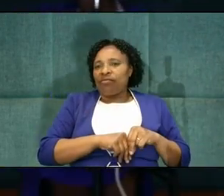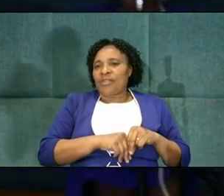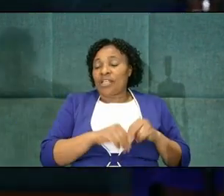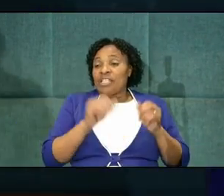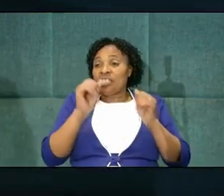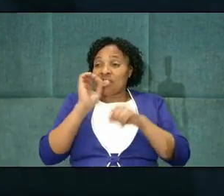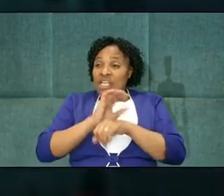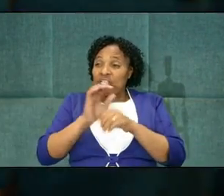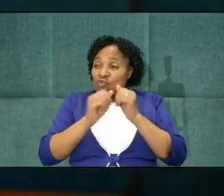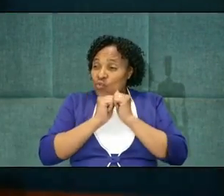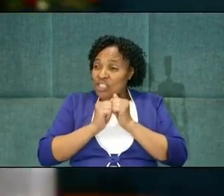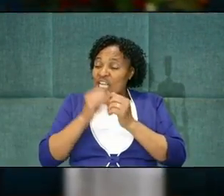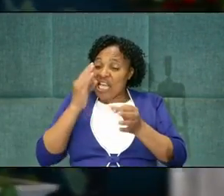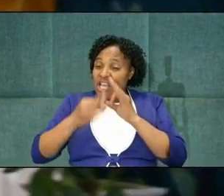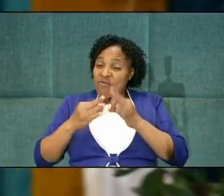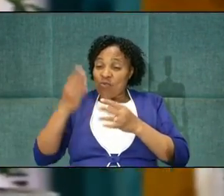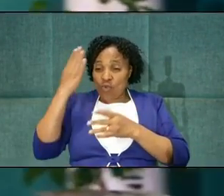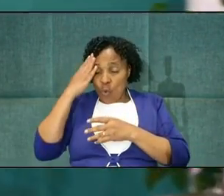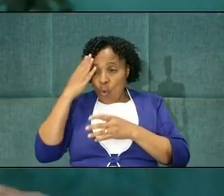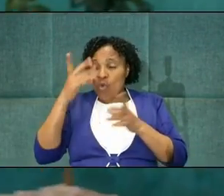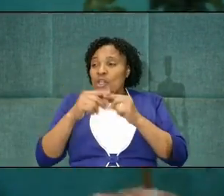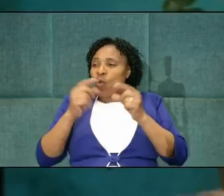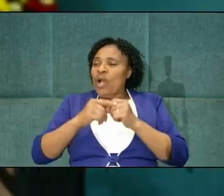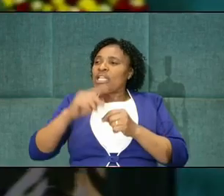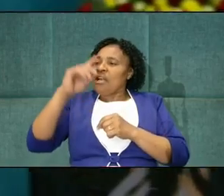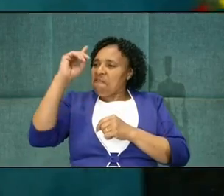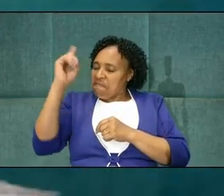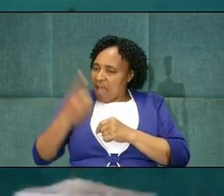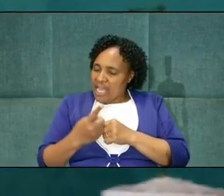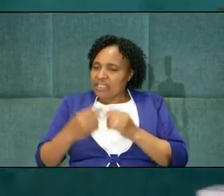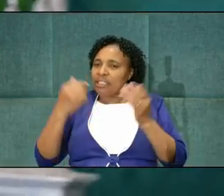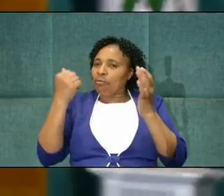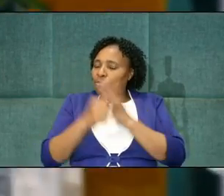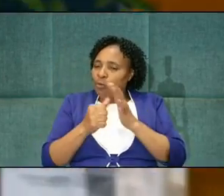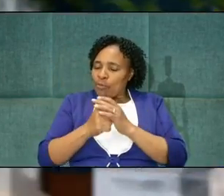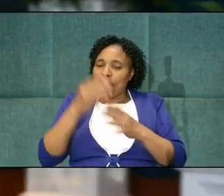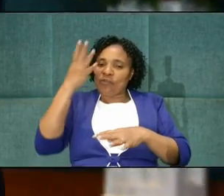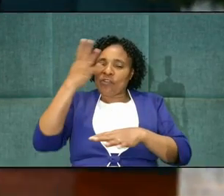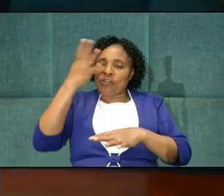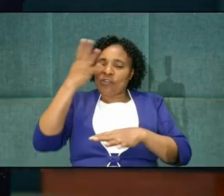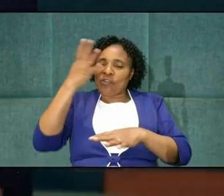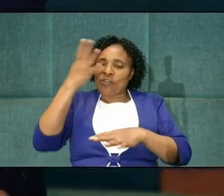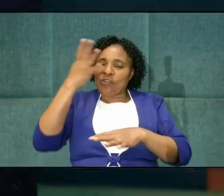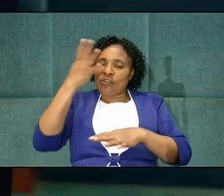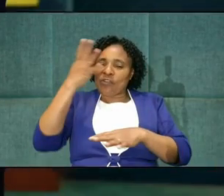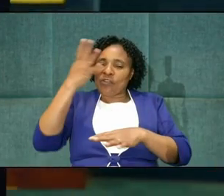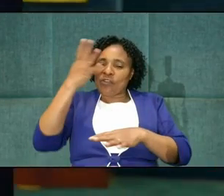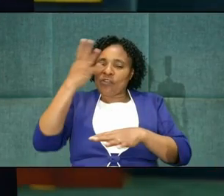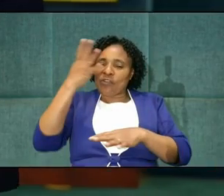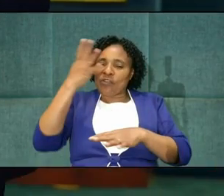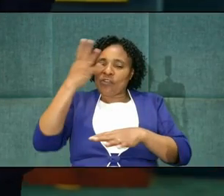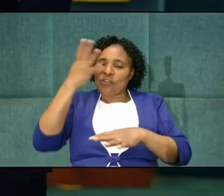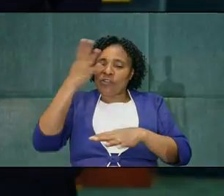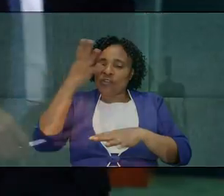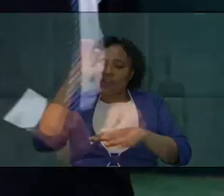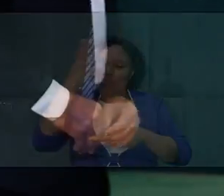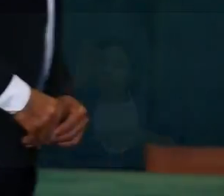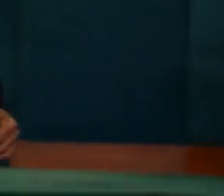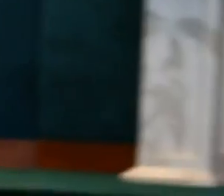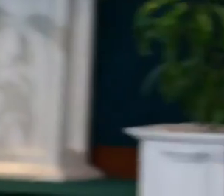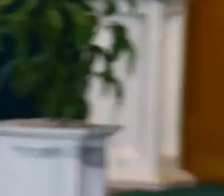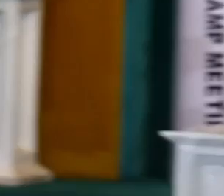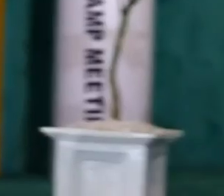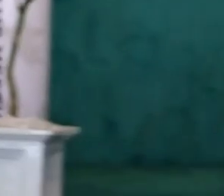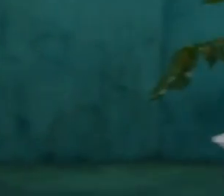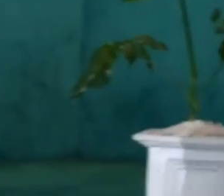If you don't know this word, you will be the first victim of the deception on the borders of Canaan. So